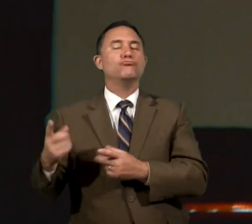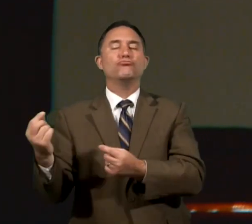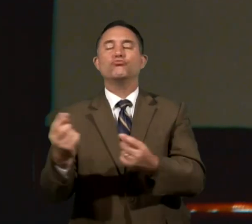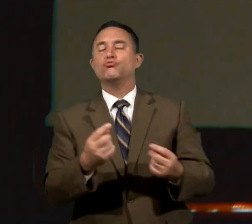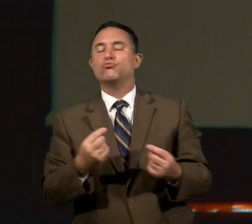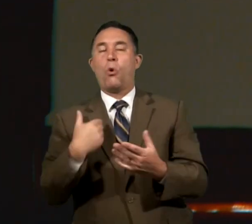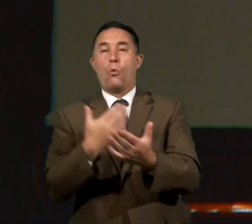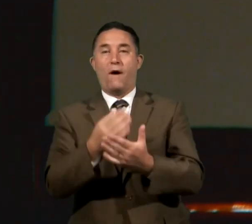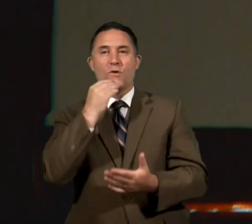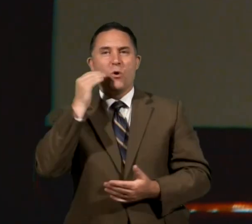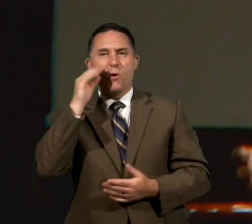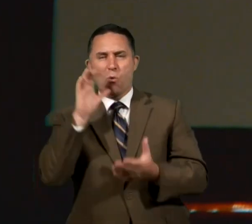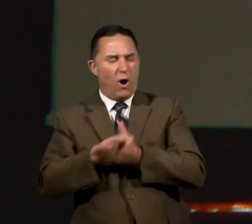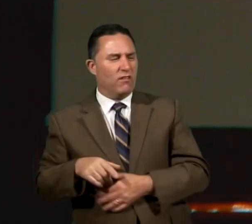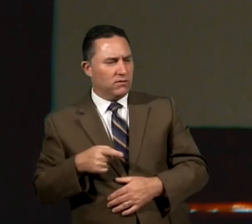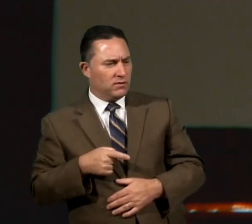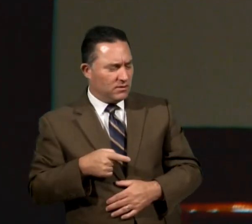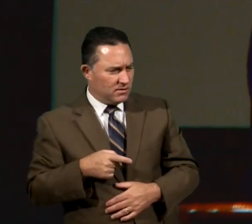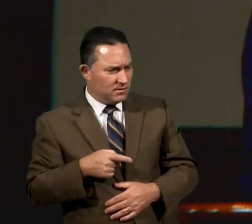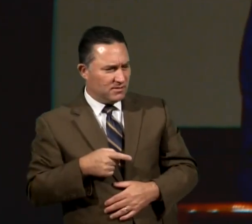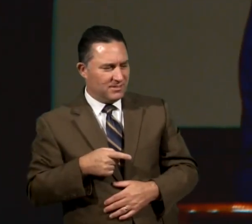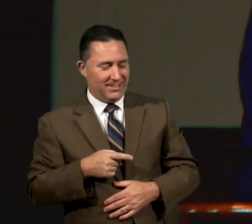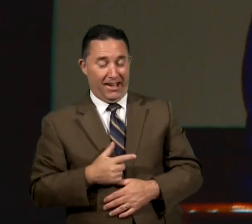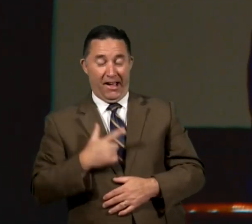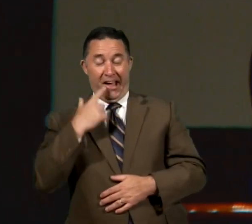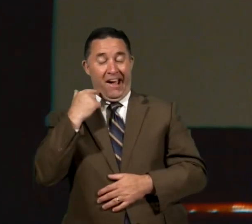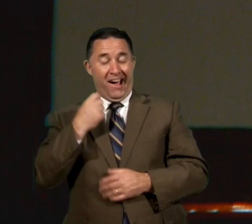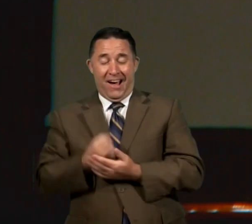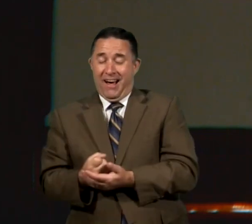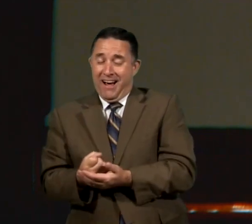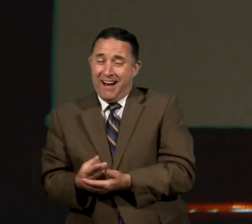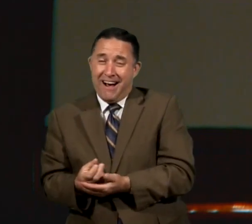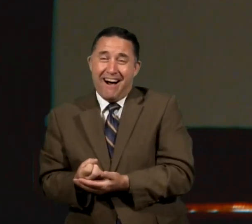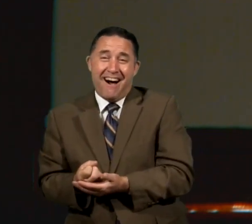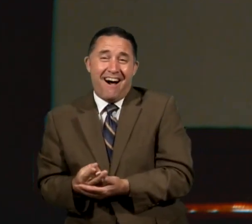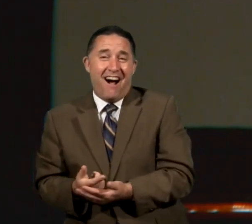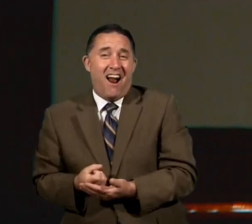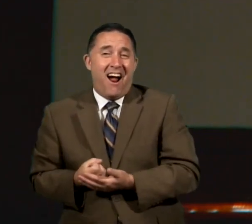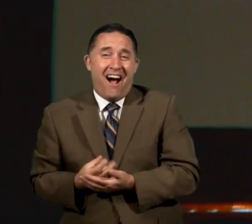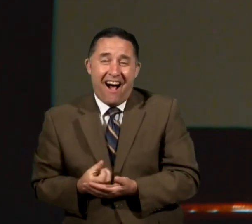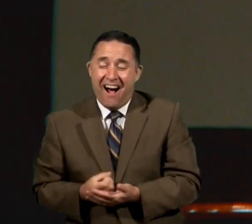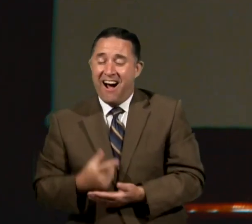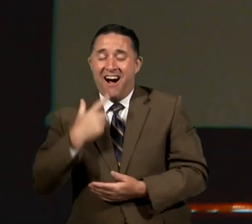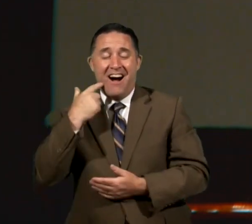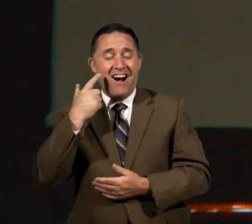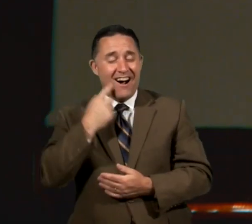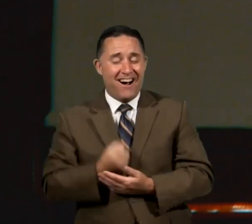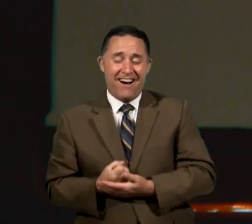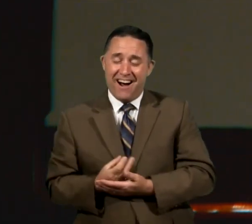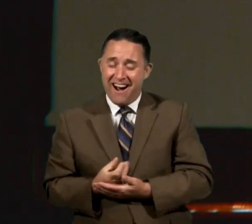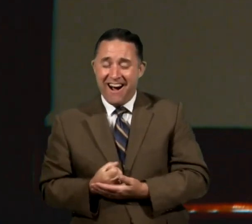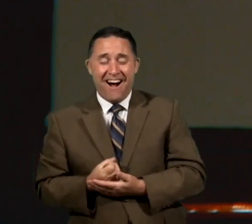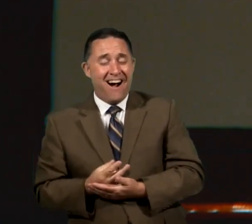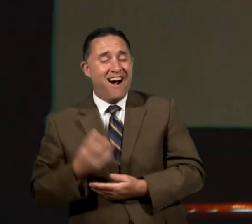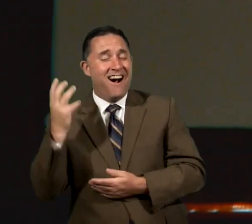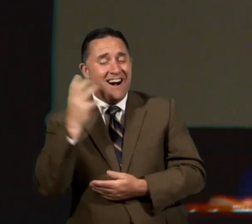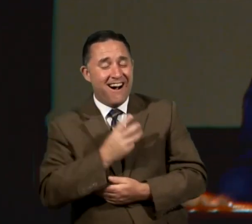home, and my wife starts, you know, dying laughing. She's rolling around, you know, just gut buster.